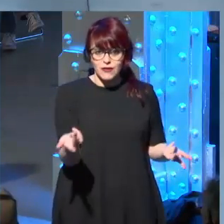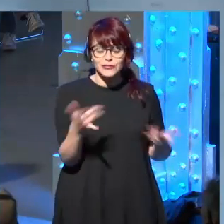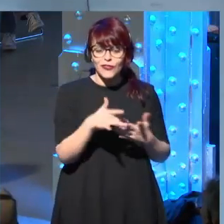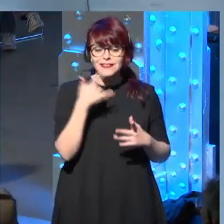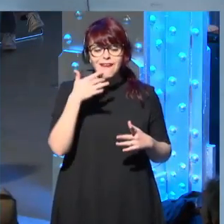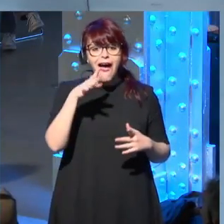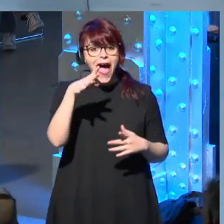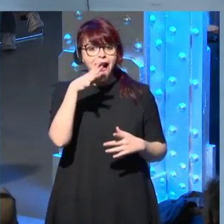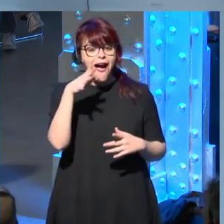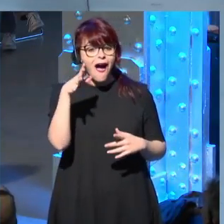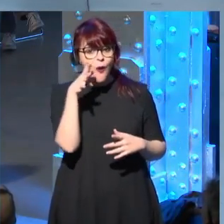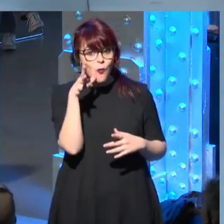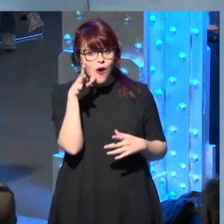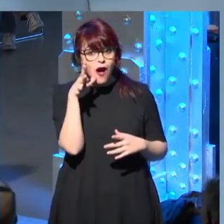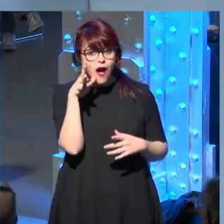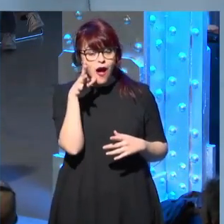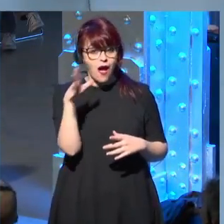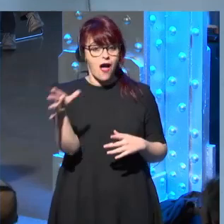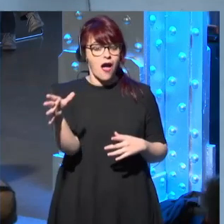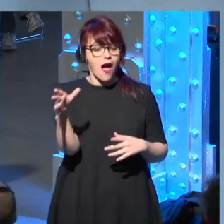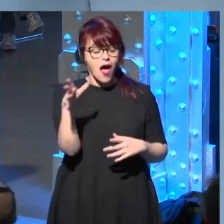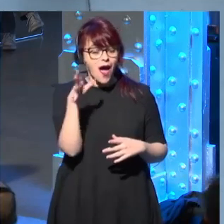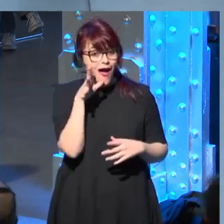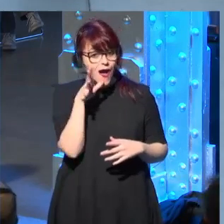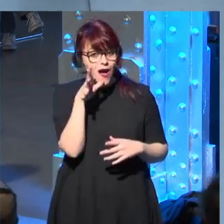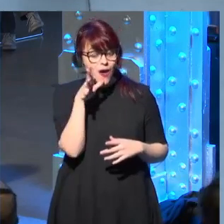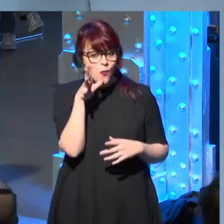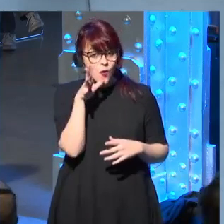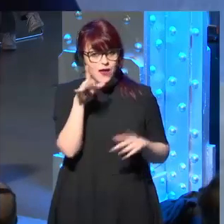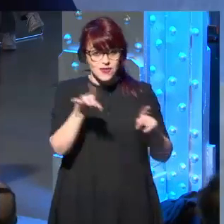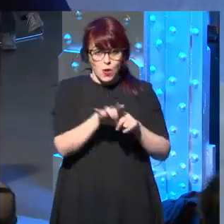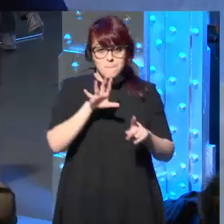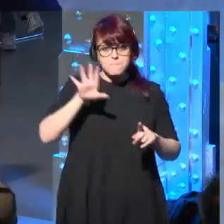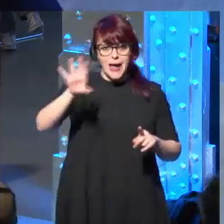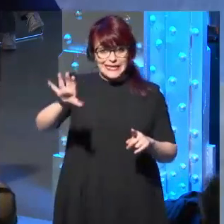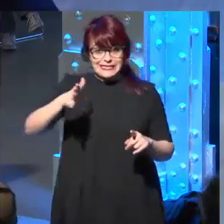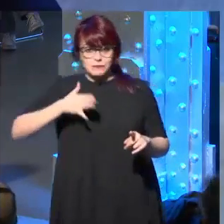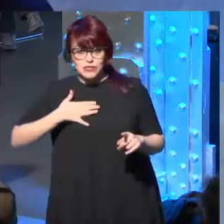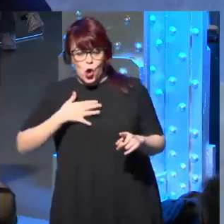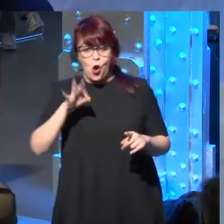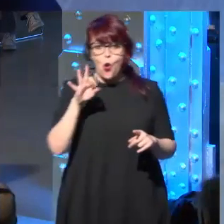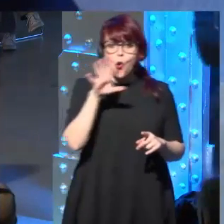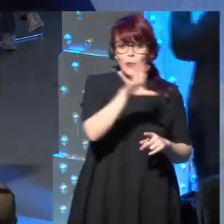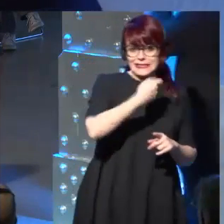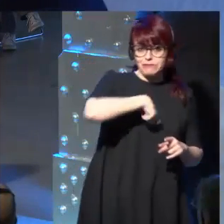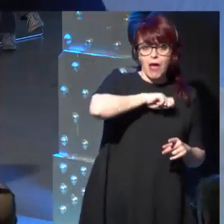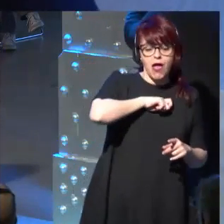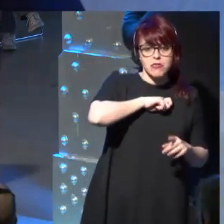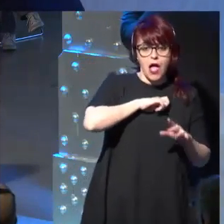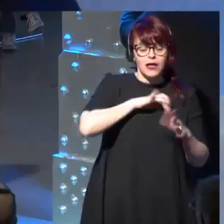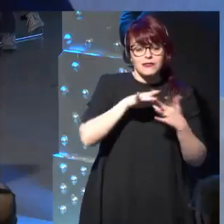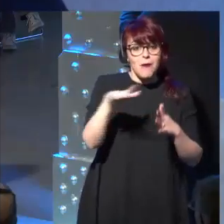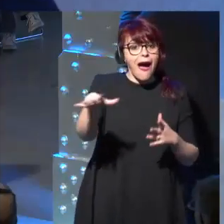barren land or finding water in your land suddenly changes everything. Once you have water, then there you will